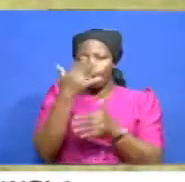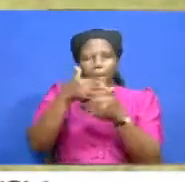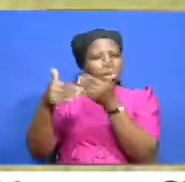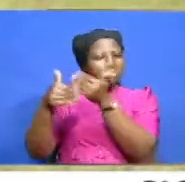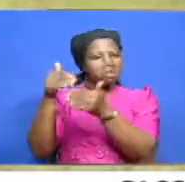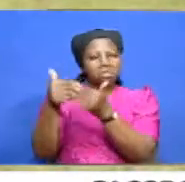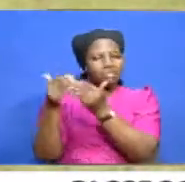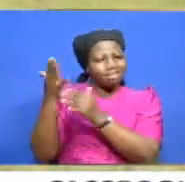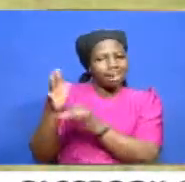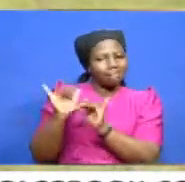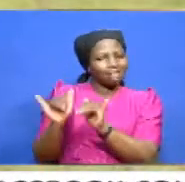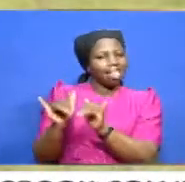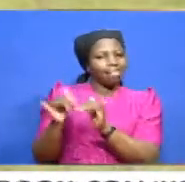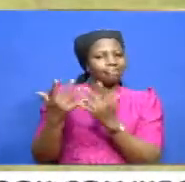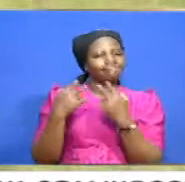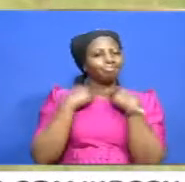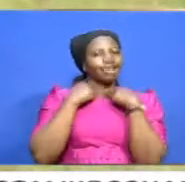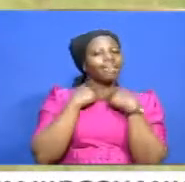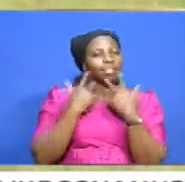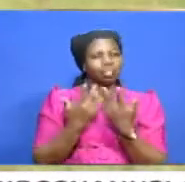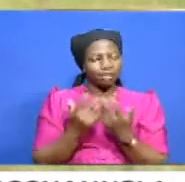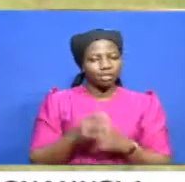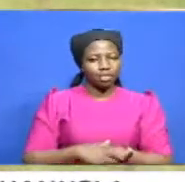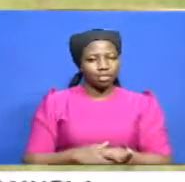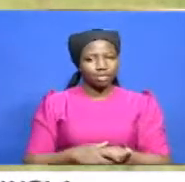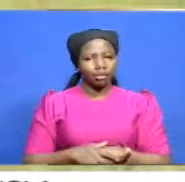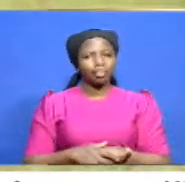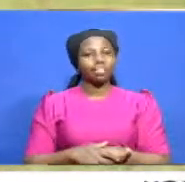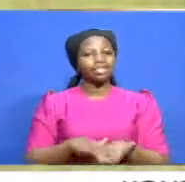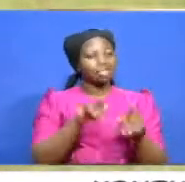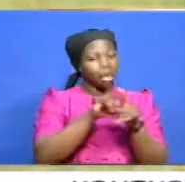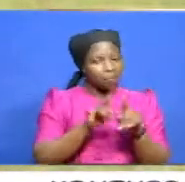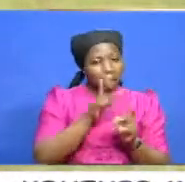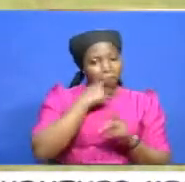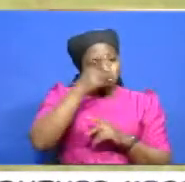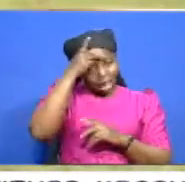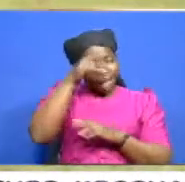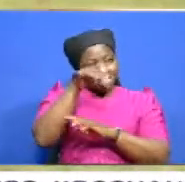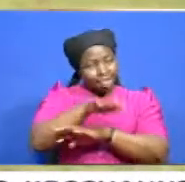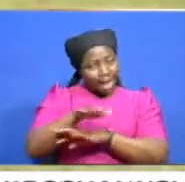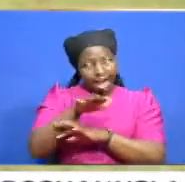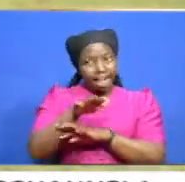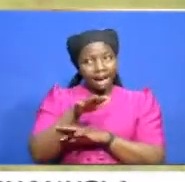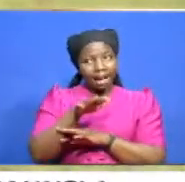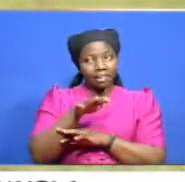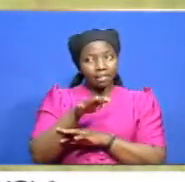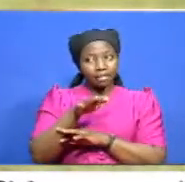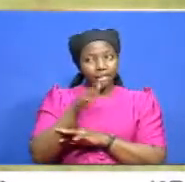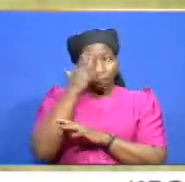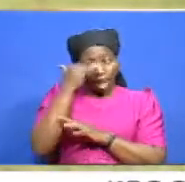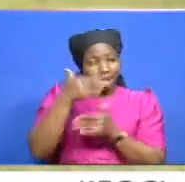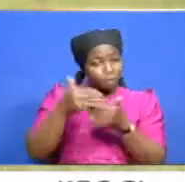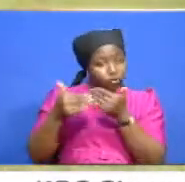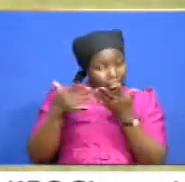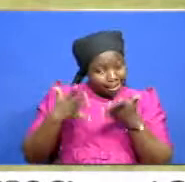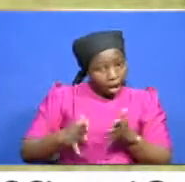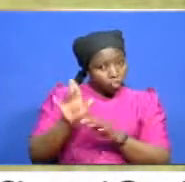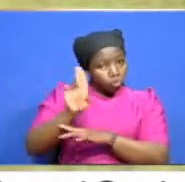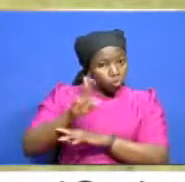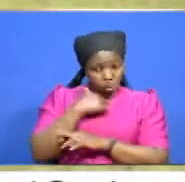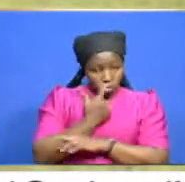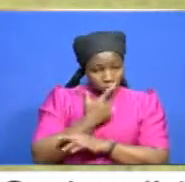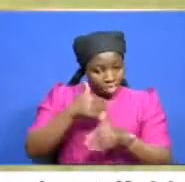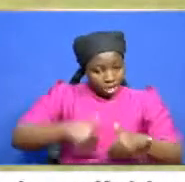site has also been an eyesore to the parents in this area, because most of this, the building right now is being used by the youth